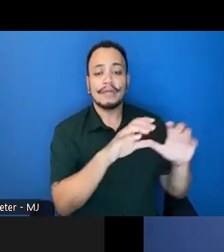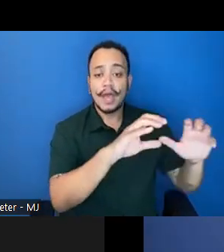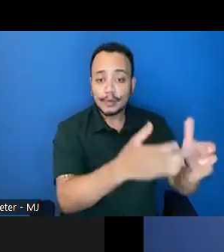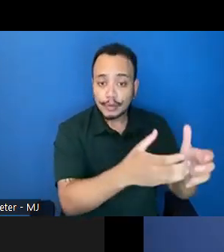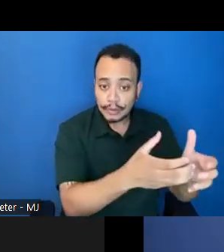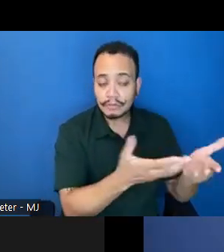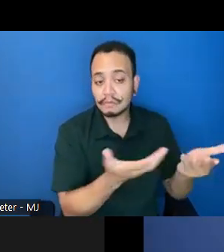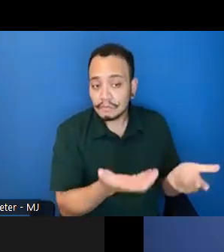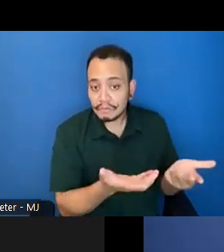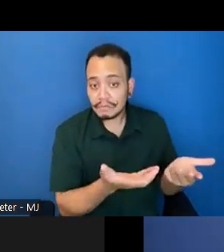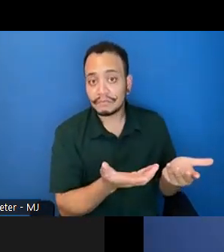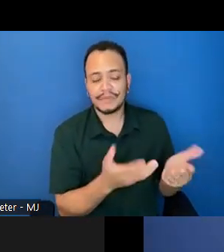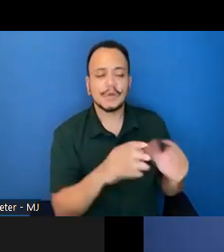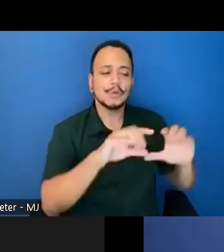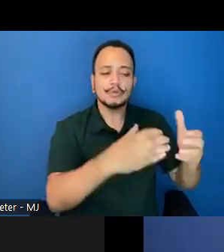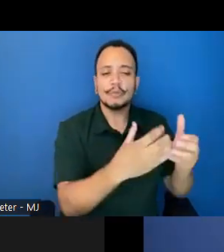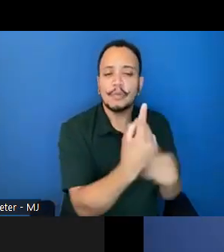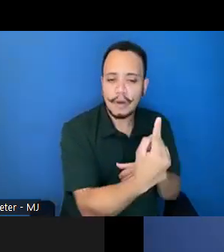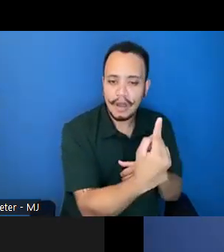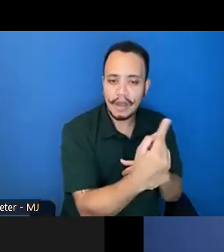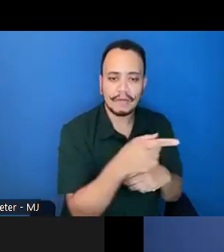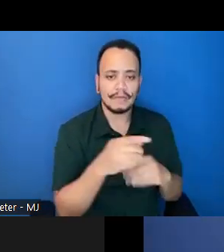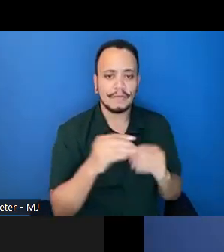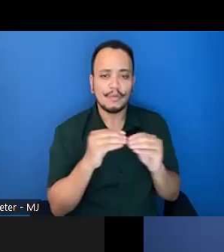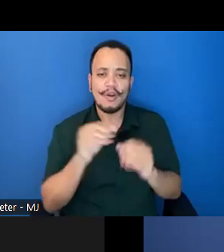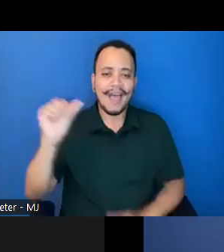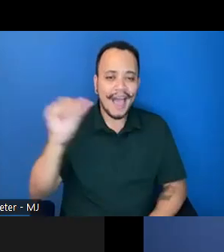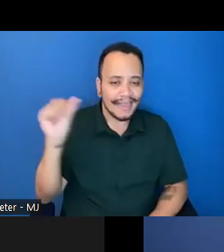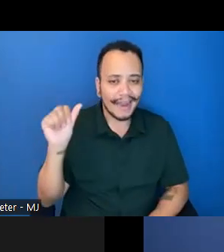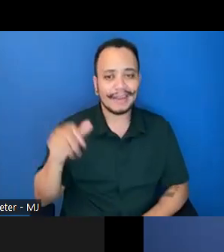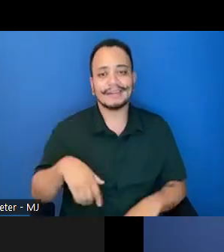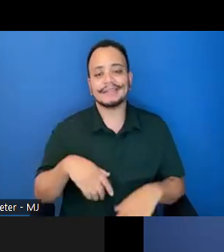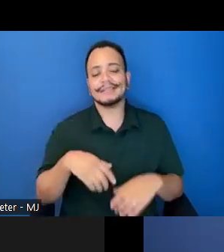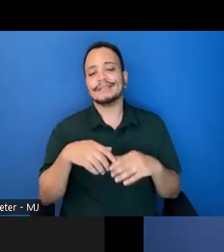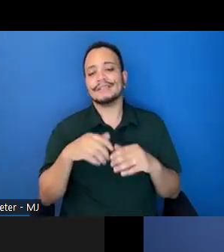this first group, group 1, they're athletic or mechanical.